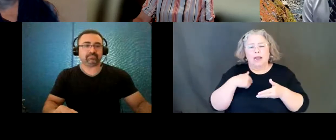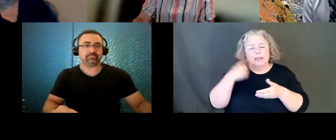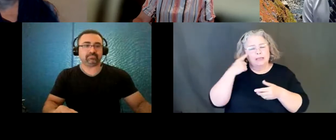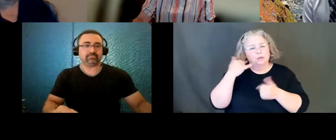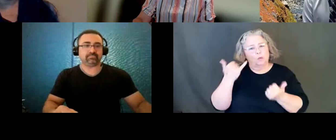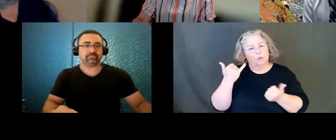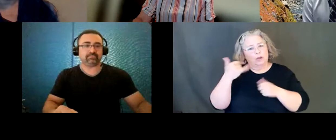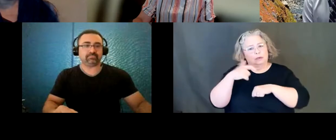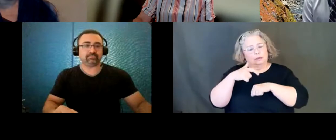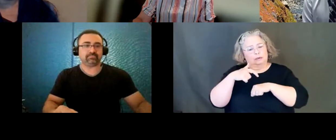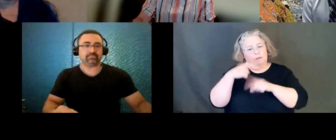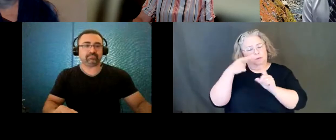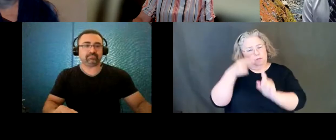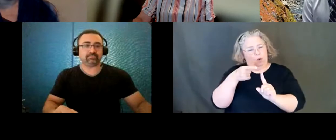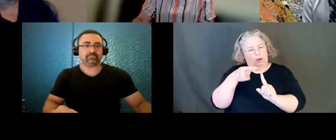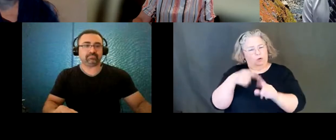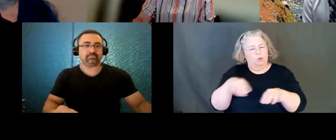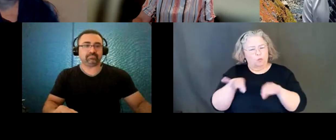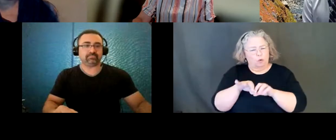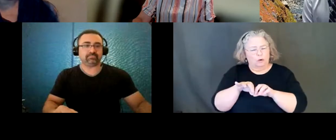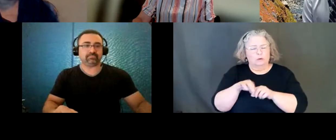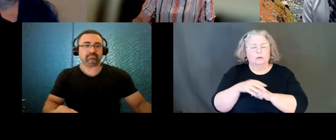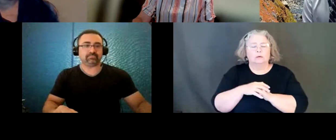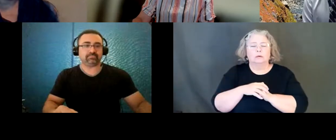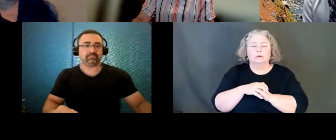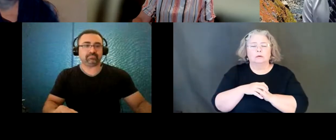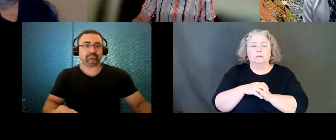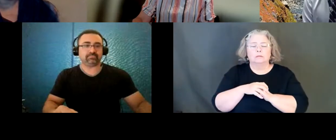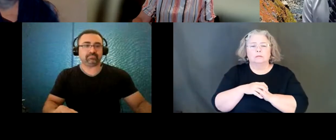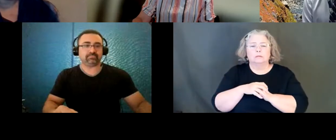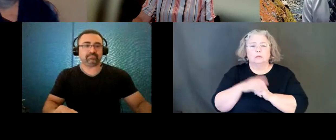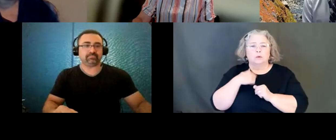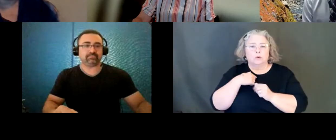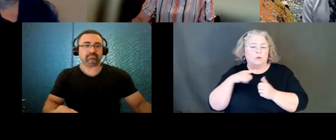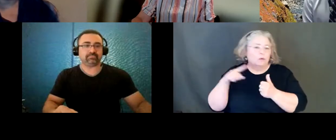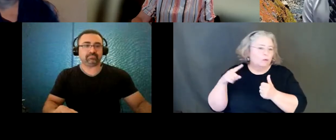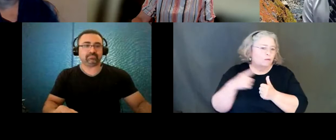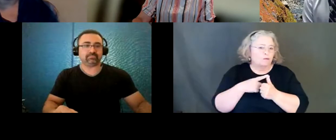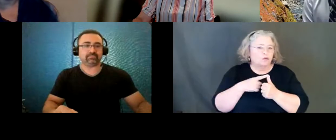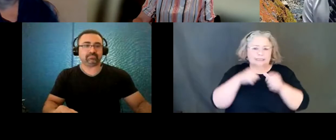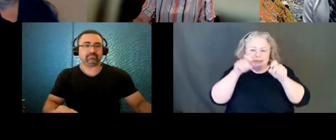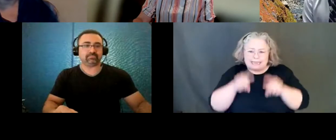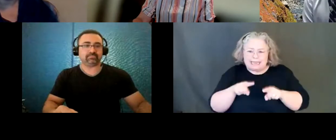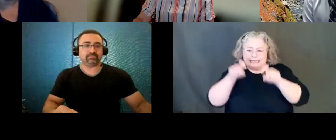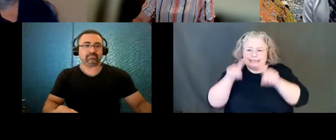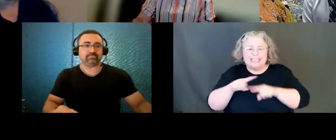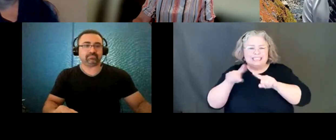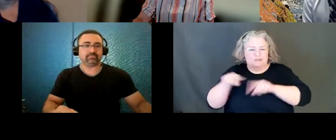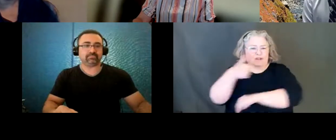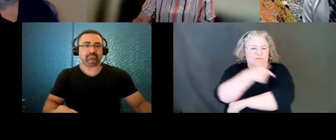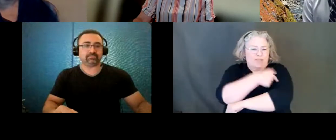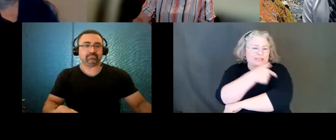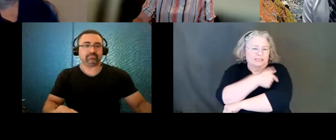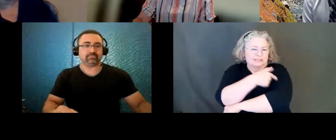point is important. I think when we first were testing these vaccines,